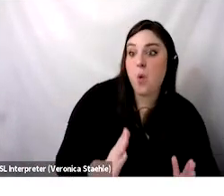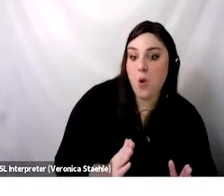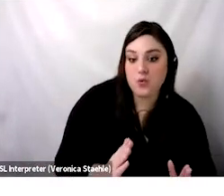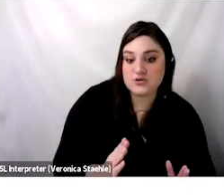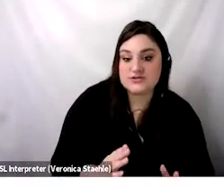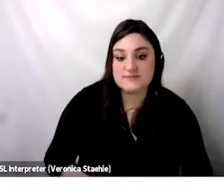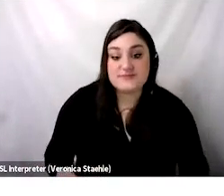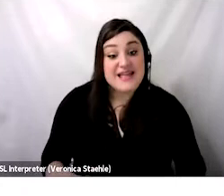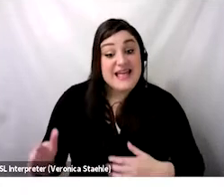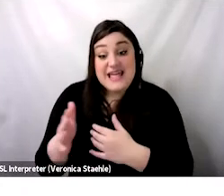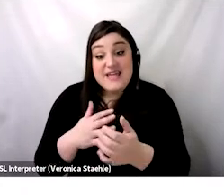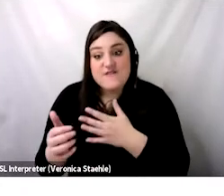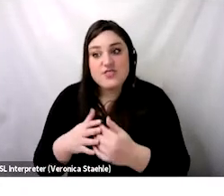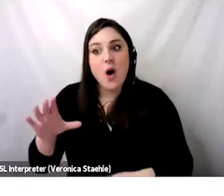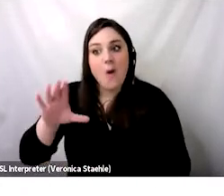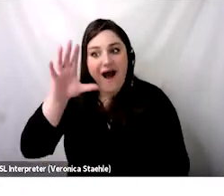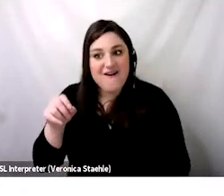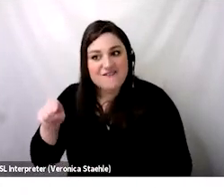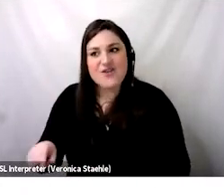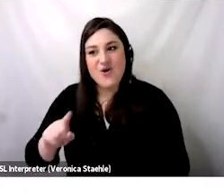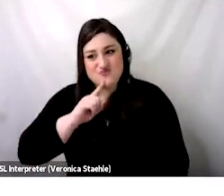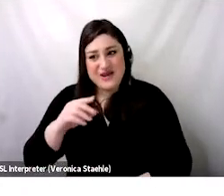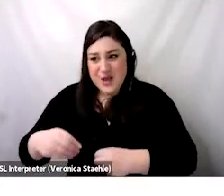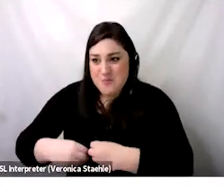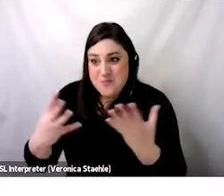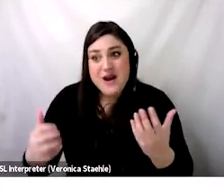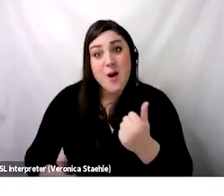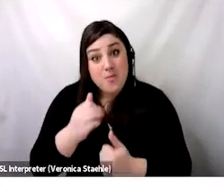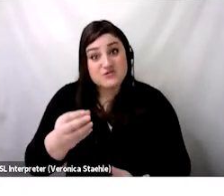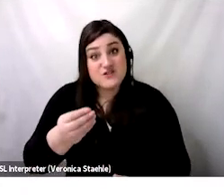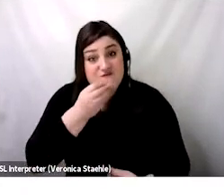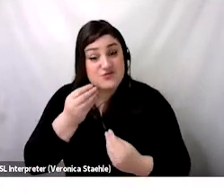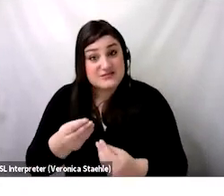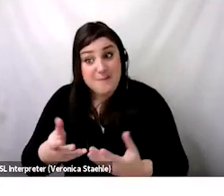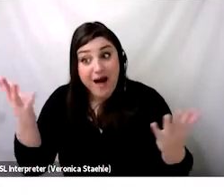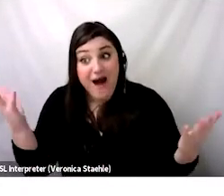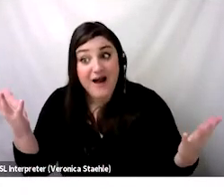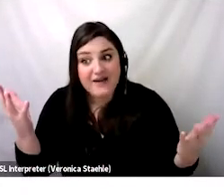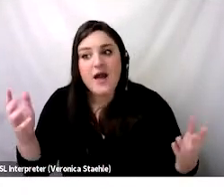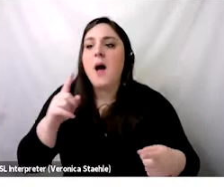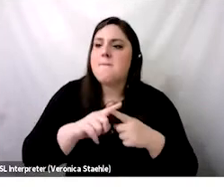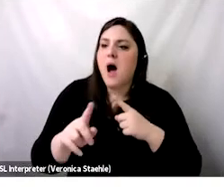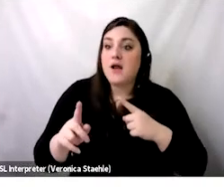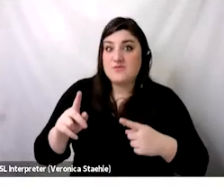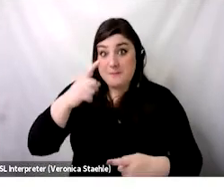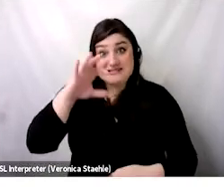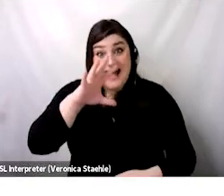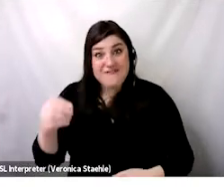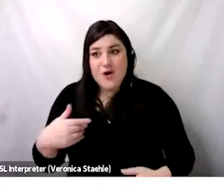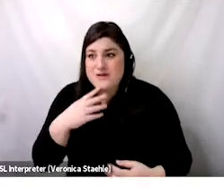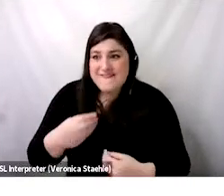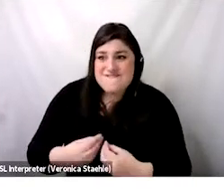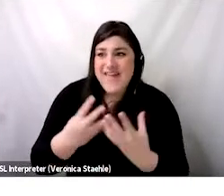food supply. Yet history always portrays Africa as this dark continent,